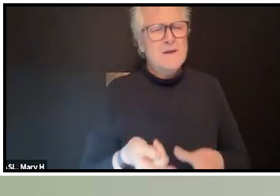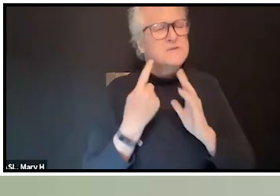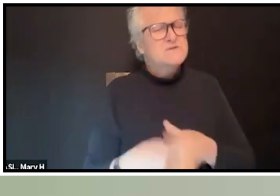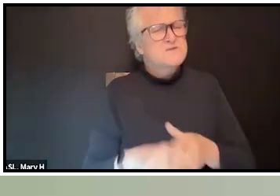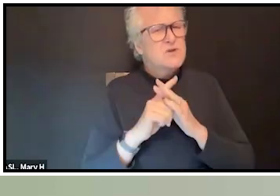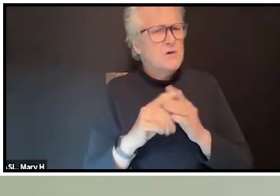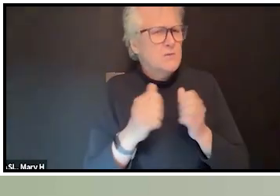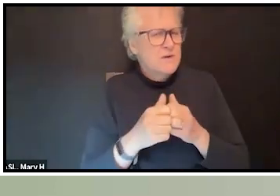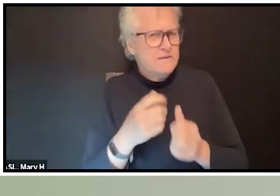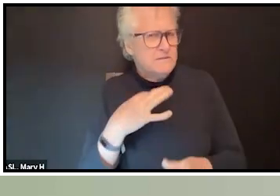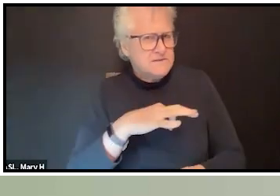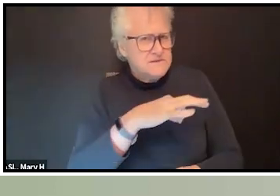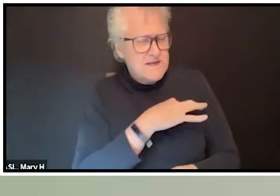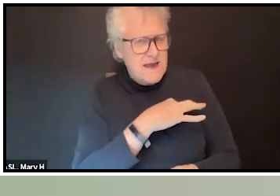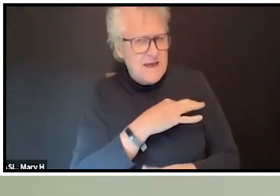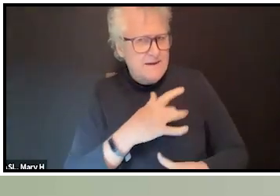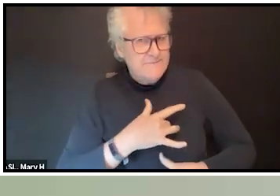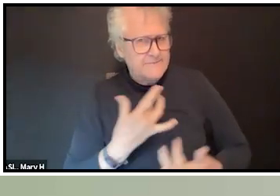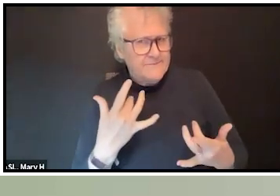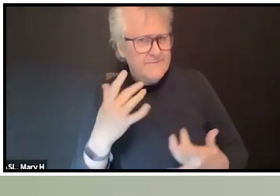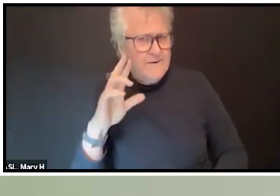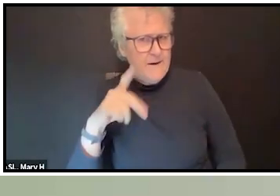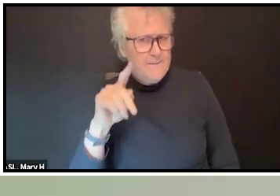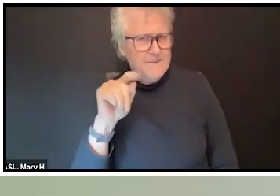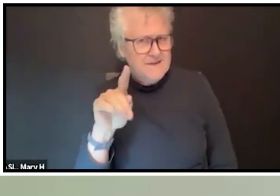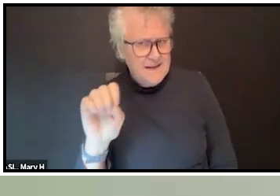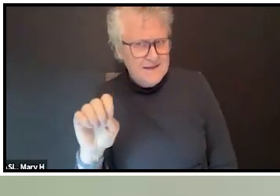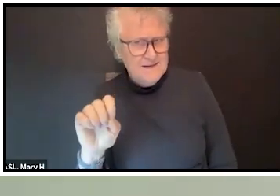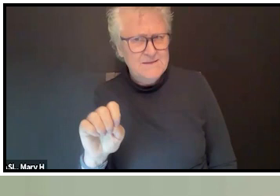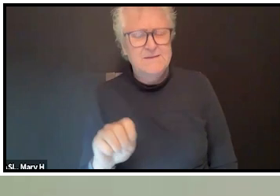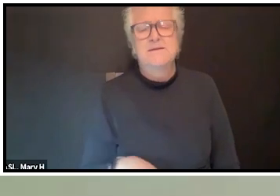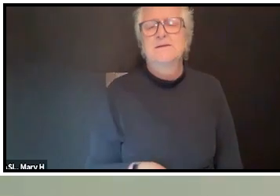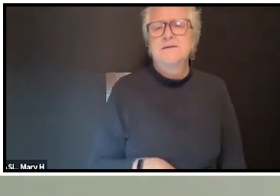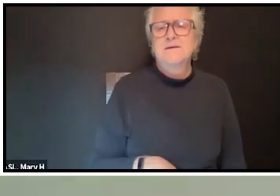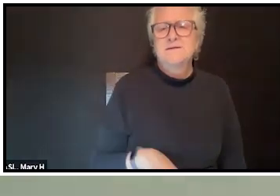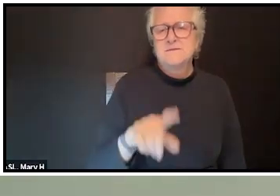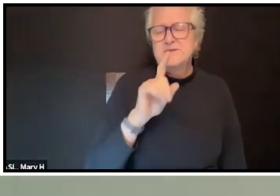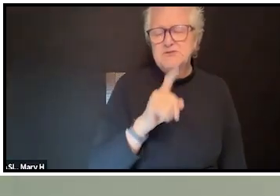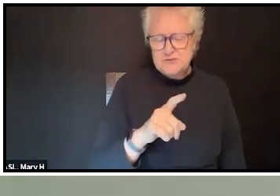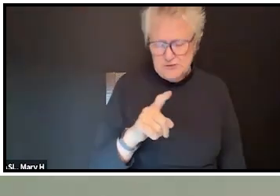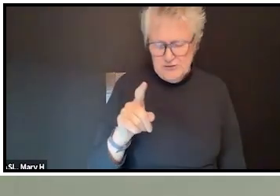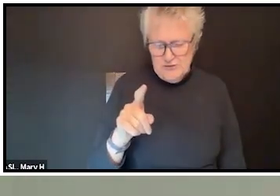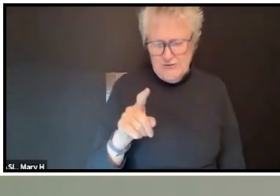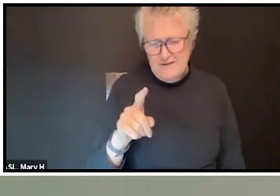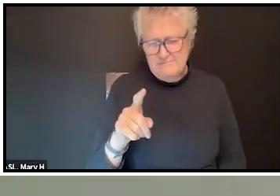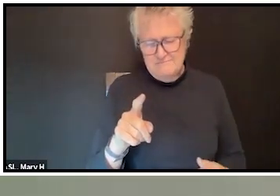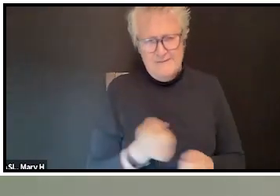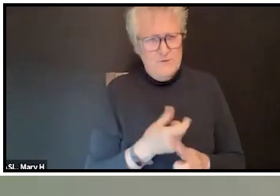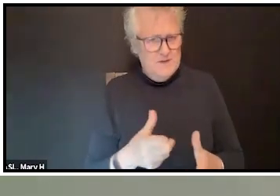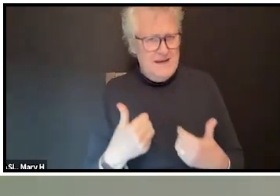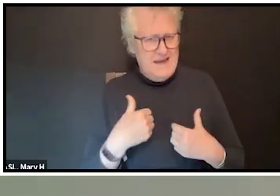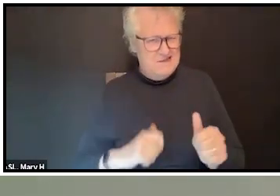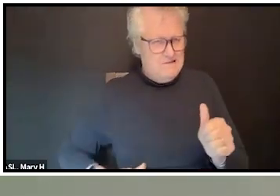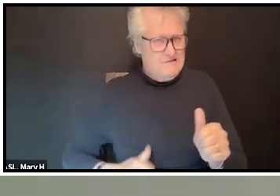everybody has updated information on any staffing changes. We do have a new social caseworker,